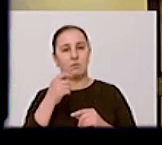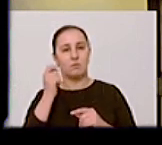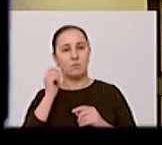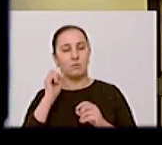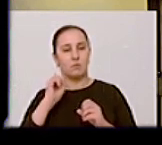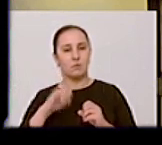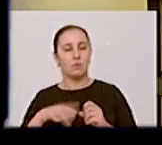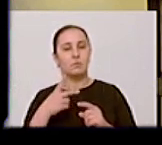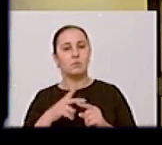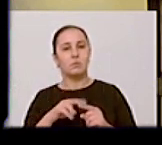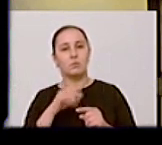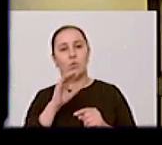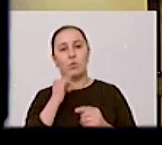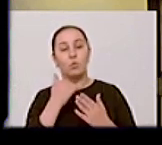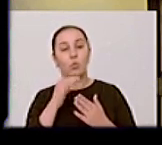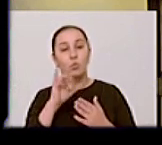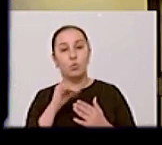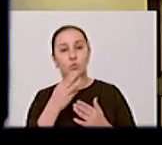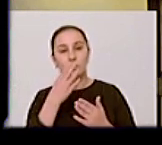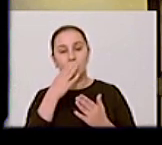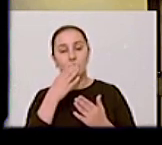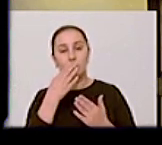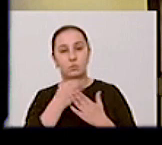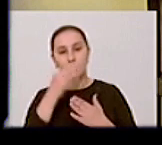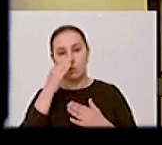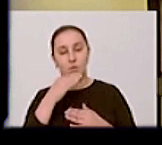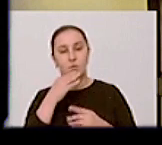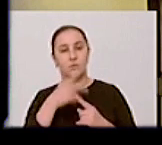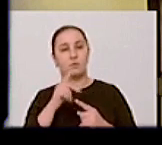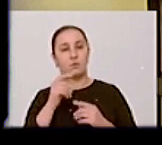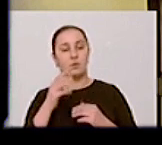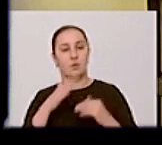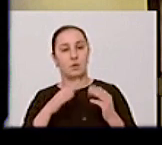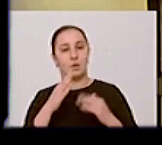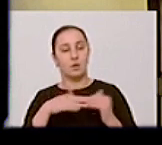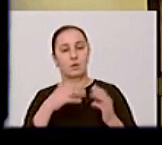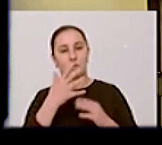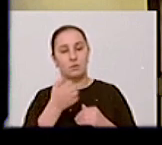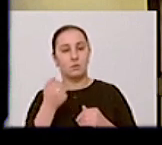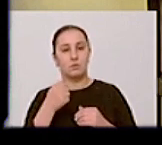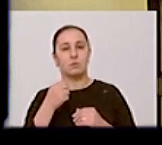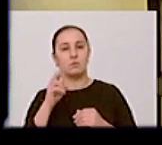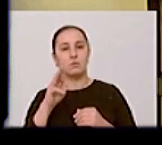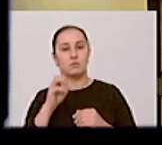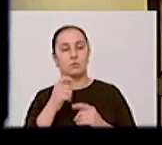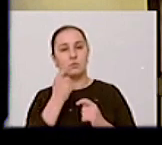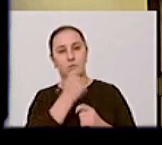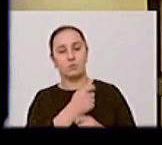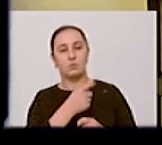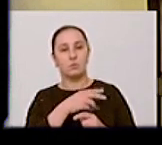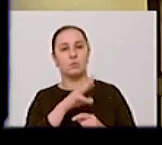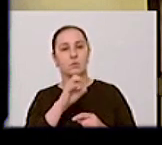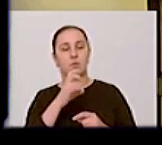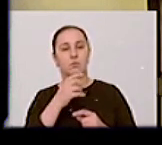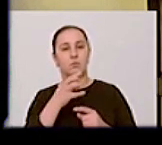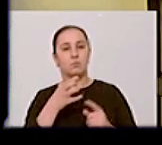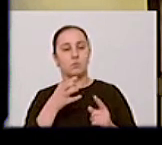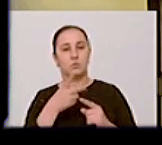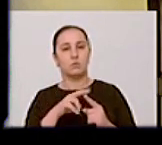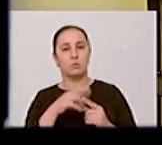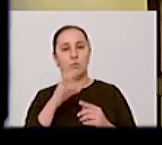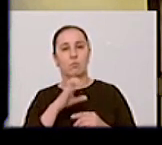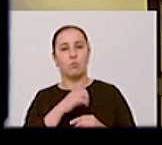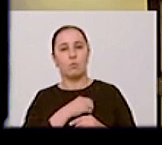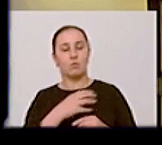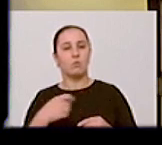tashlar. Demak, o'z otasining qo'lidan kaltakni olib uni Tangriqulga tutadi. Tangriqul pichoq ila